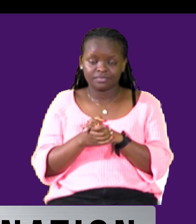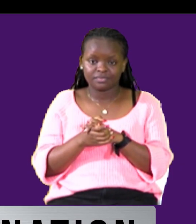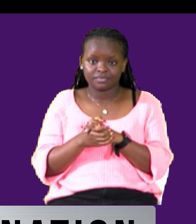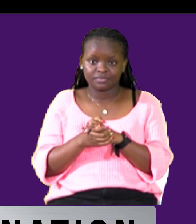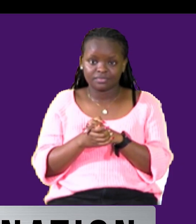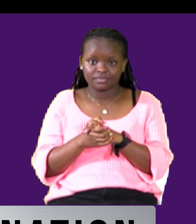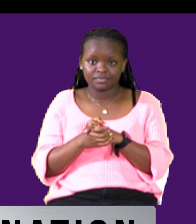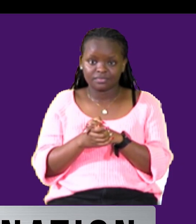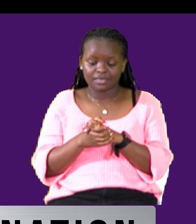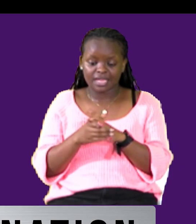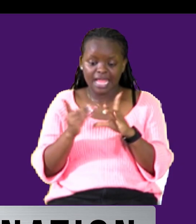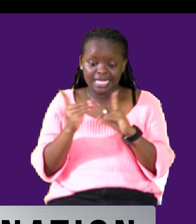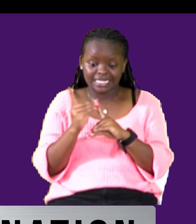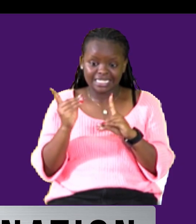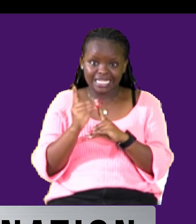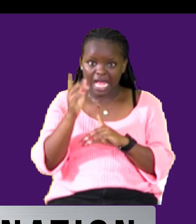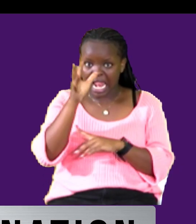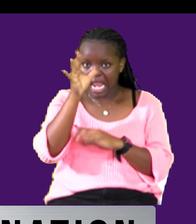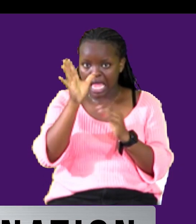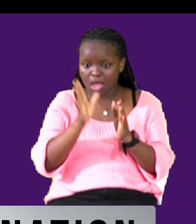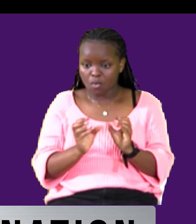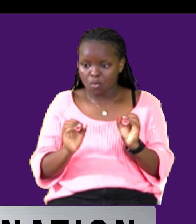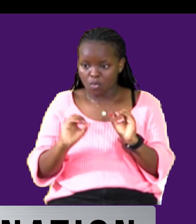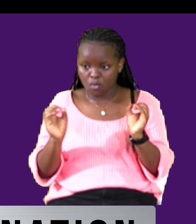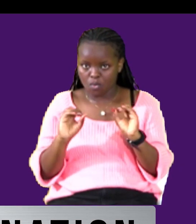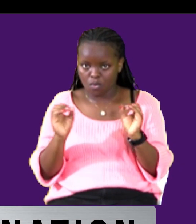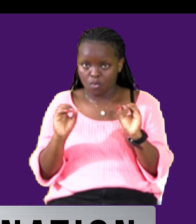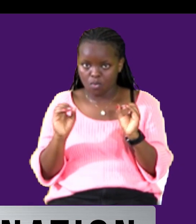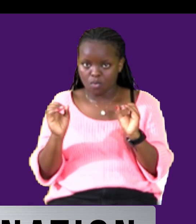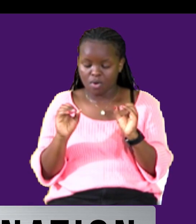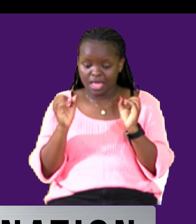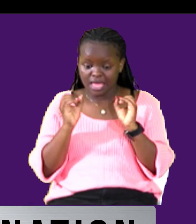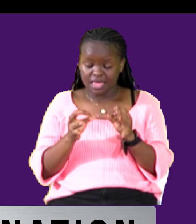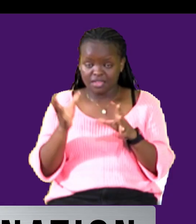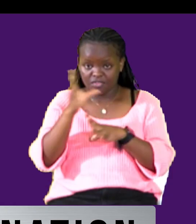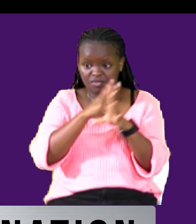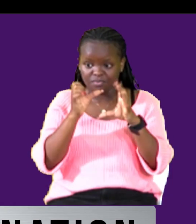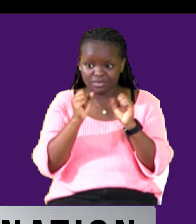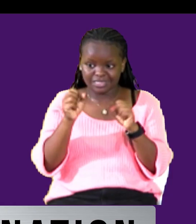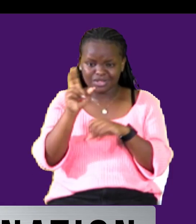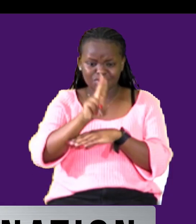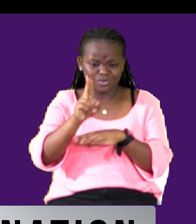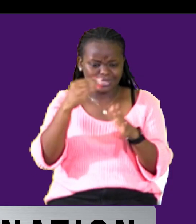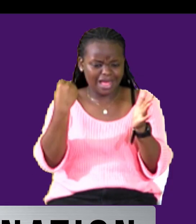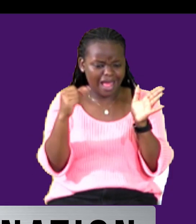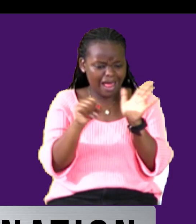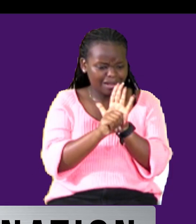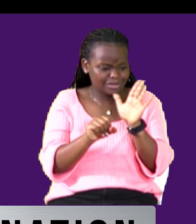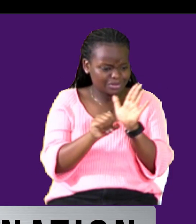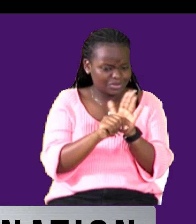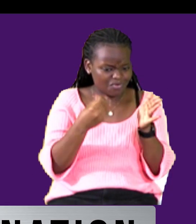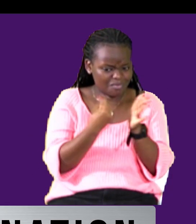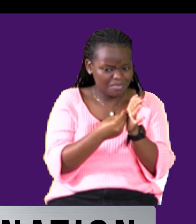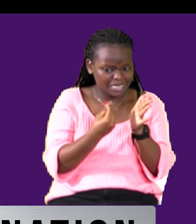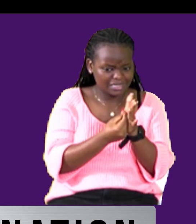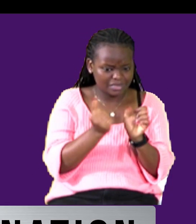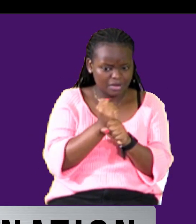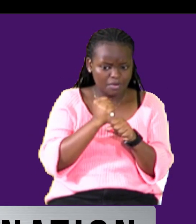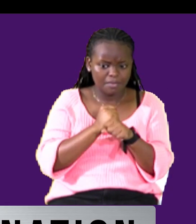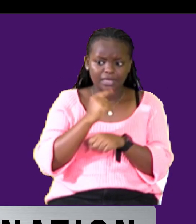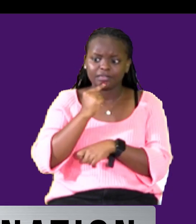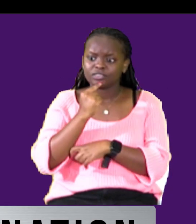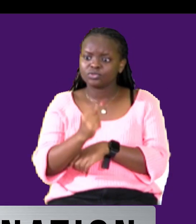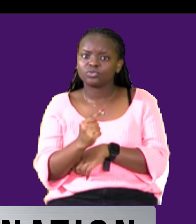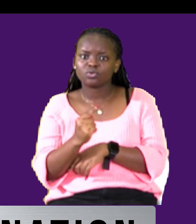lie. So if the president in his wisdom can, I'm told he used so much money to make sure that